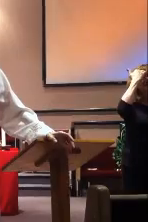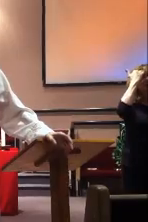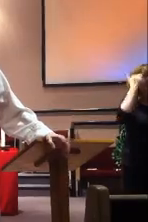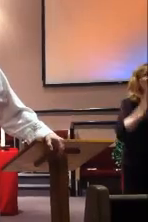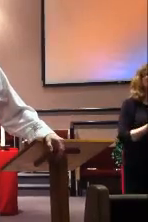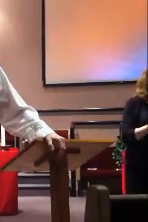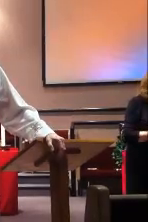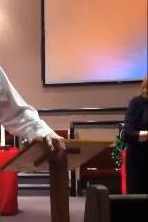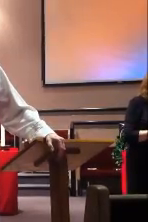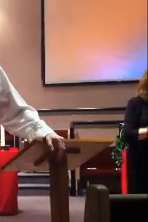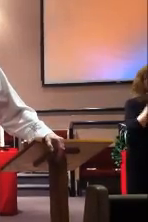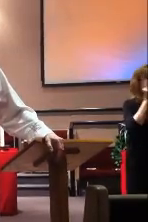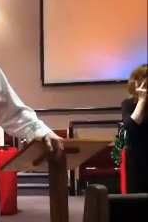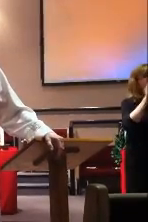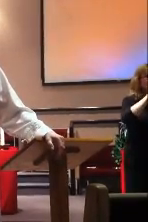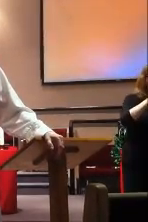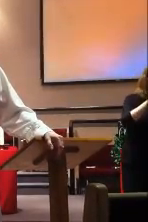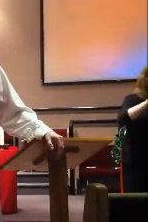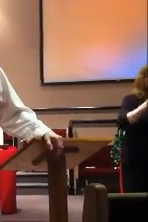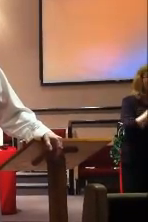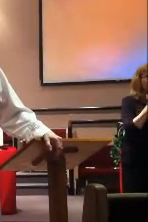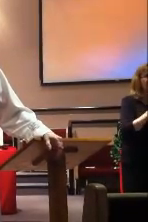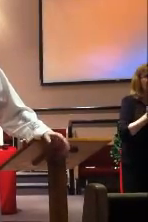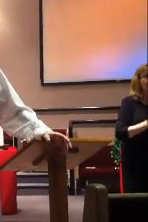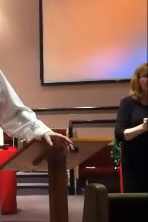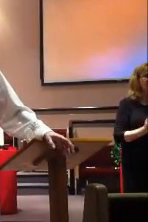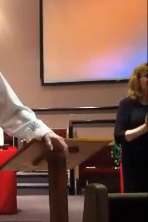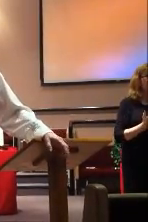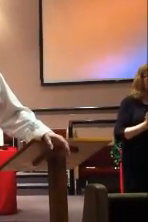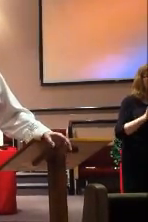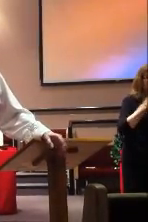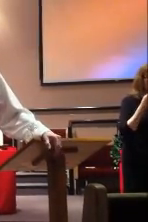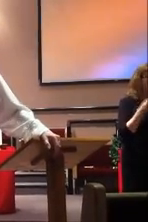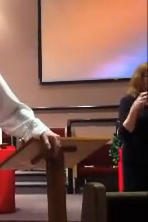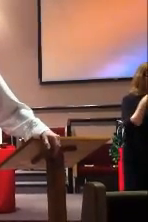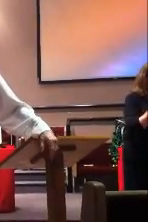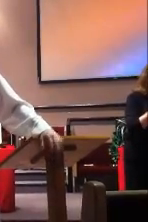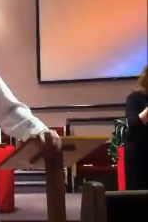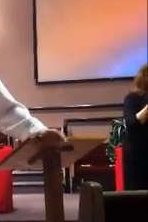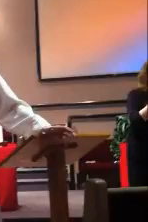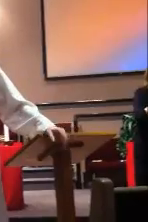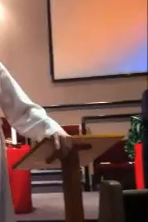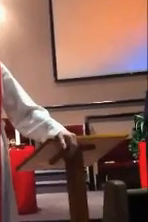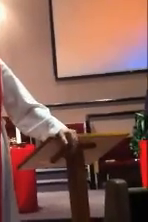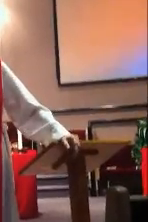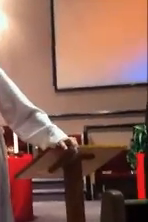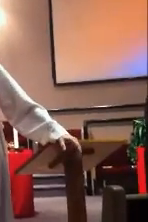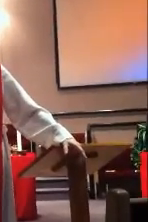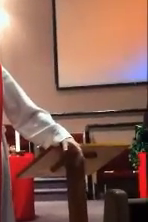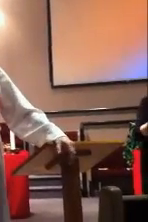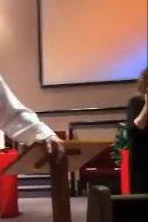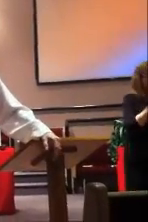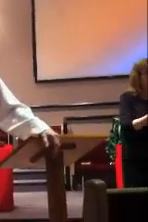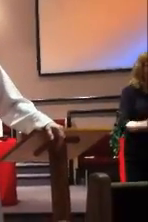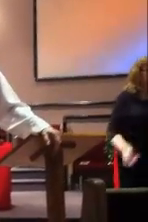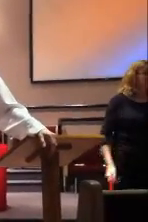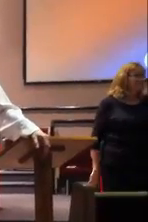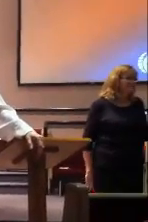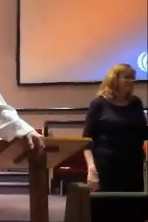hard not to see your friends every week. Get your friends to go to the service you want to go to. It's going to be hard.